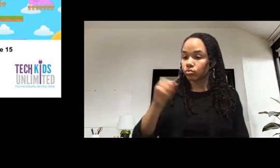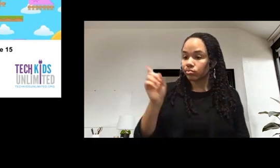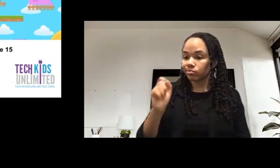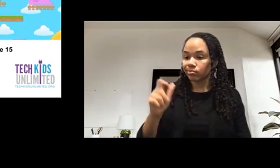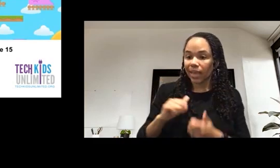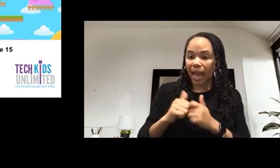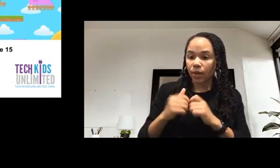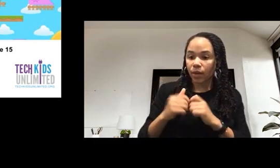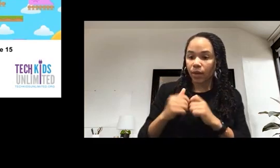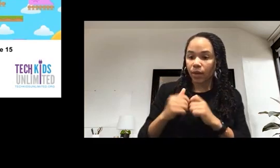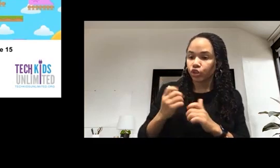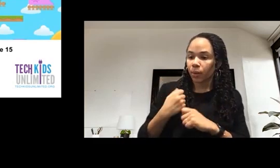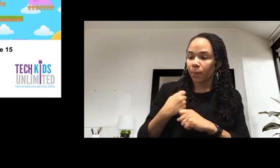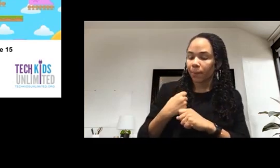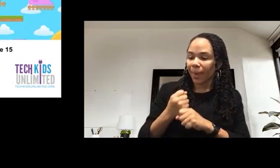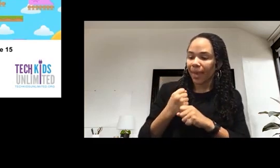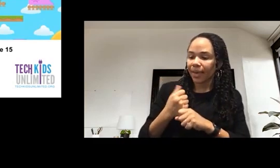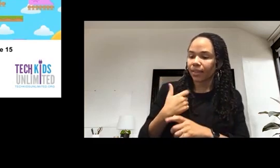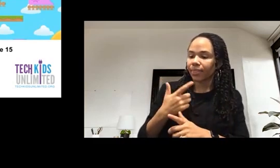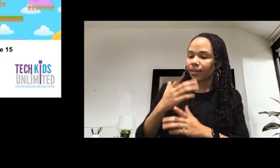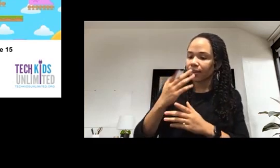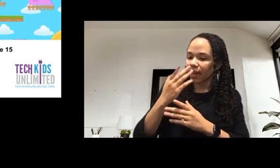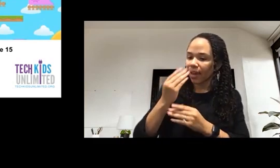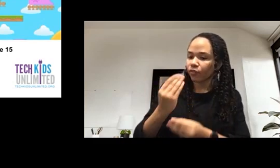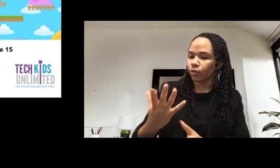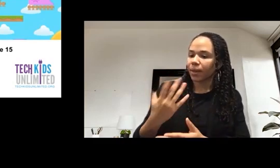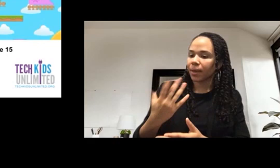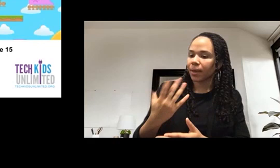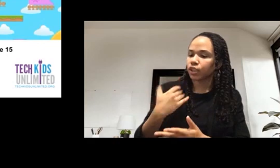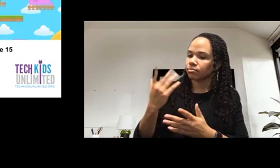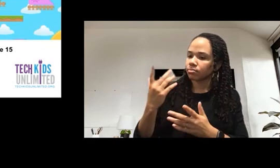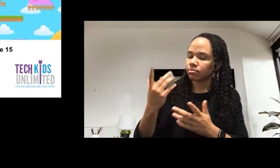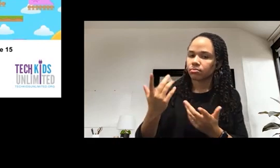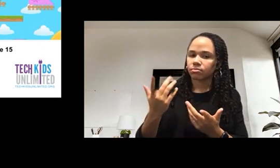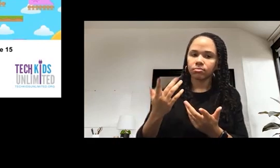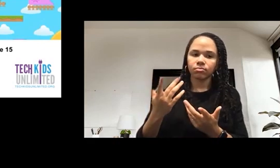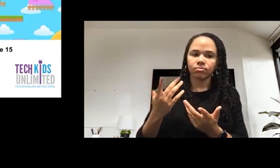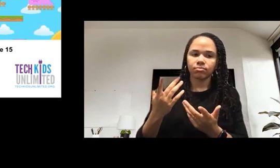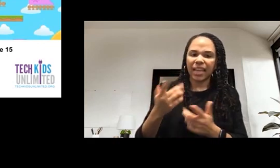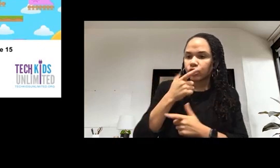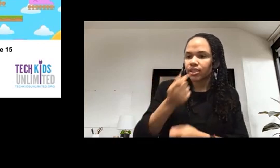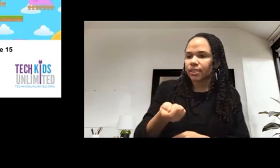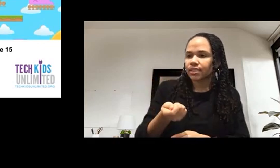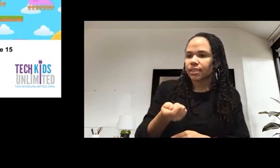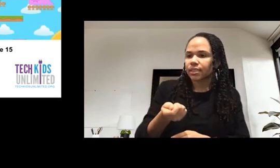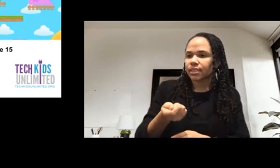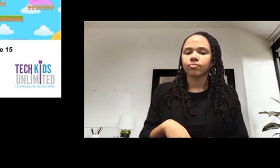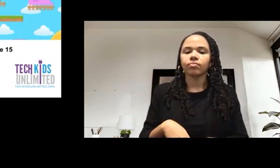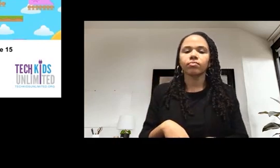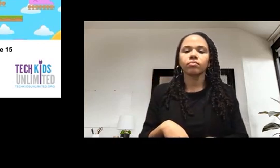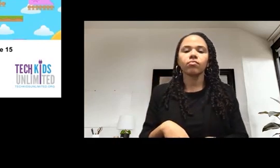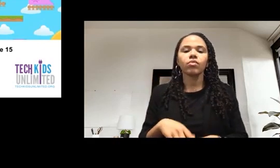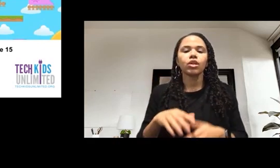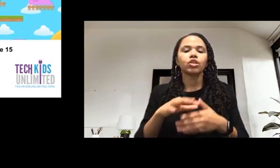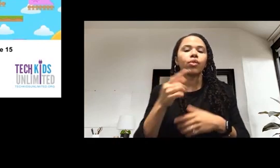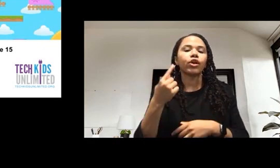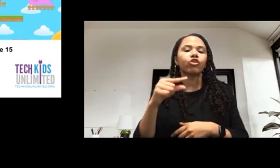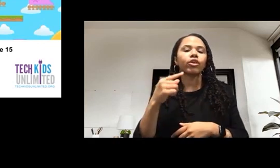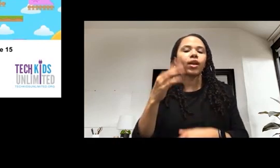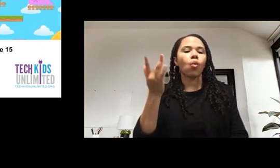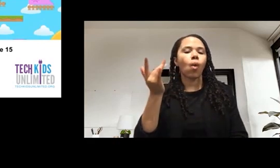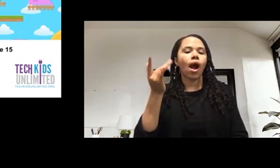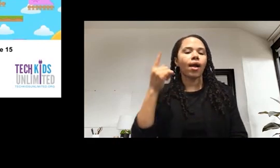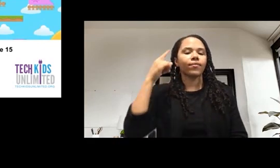And this question deals mostly with what made students feel connected to the content, or the green why of the brain. The first